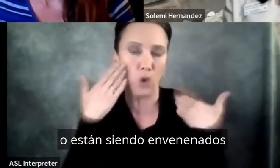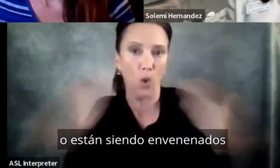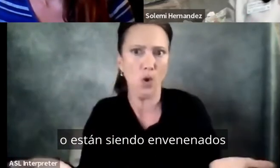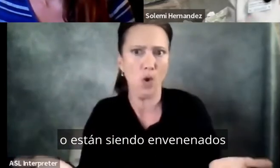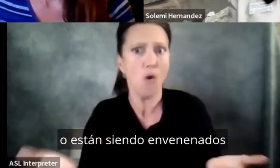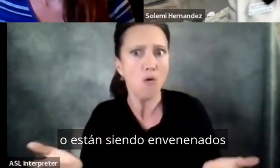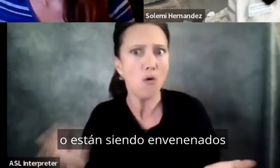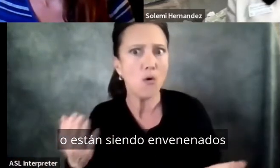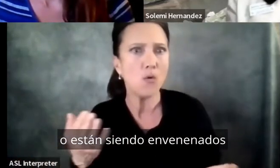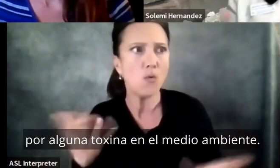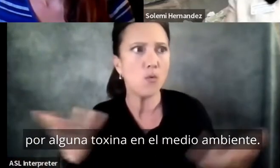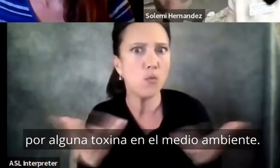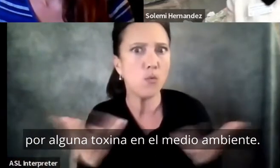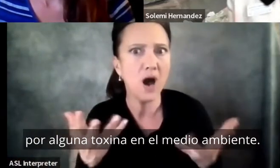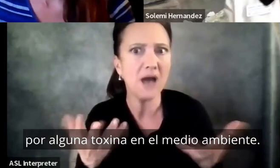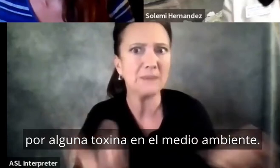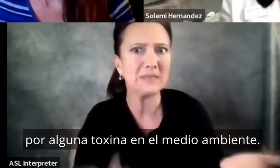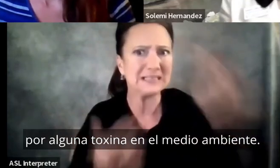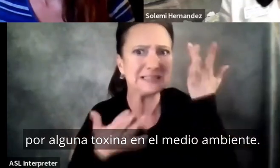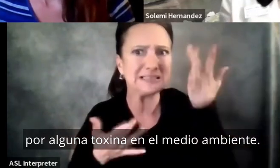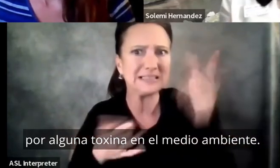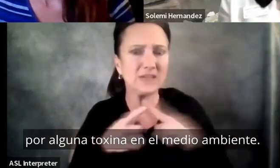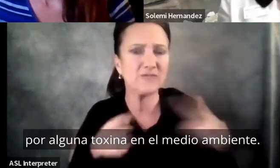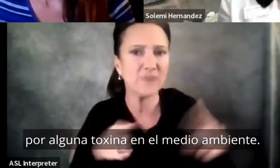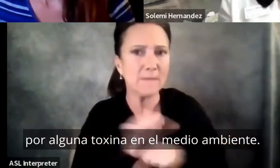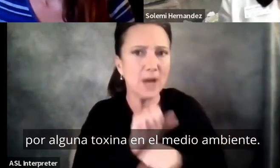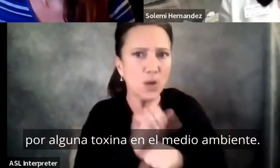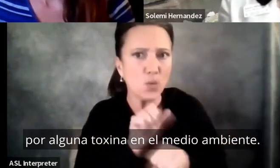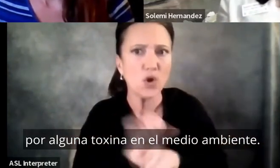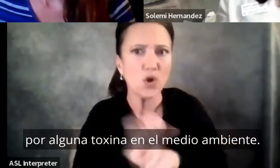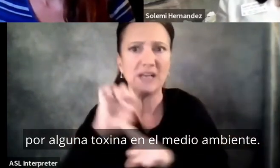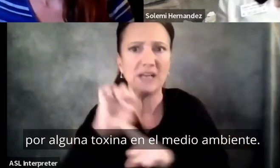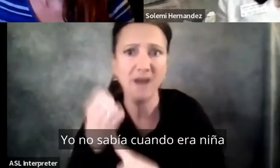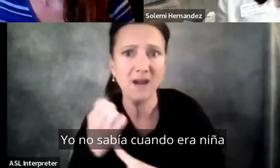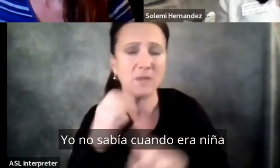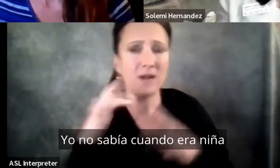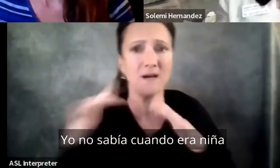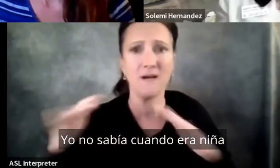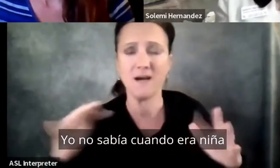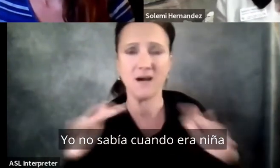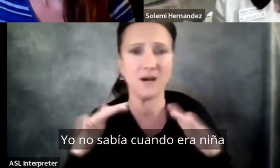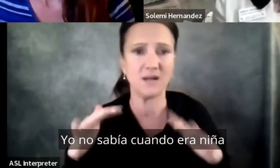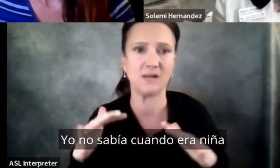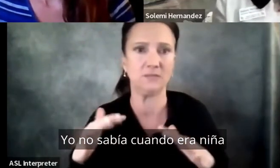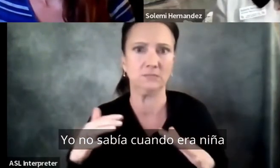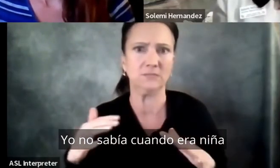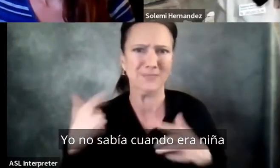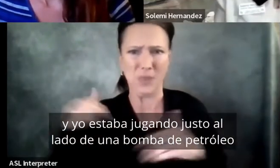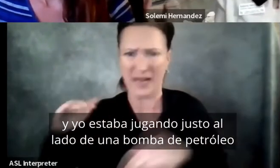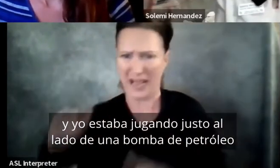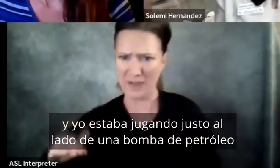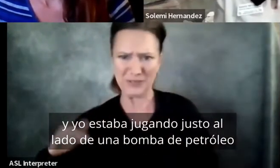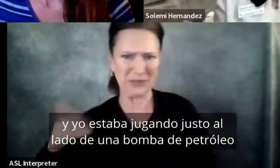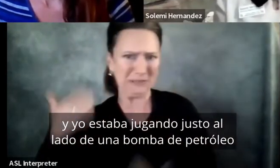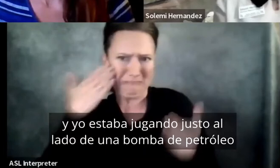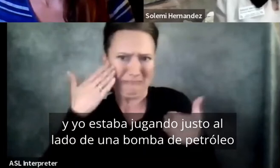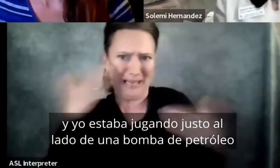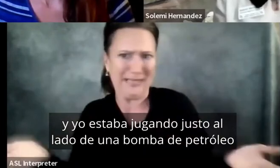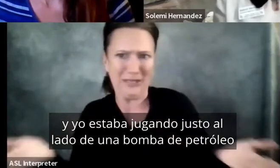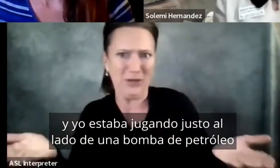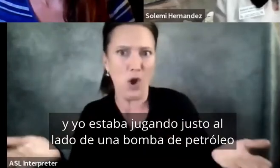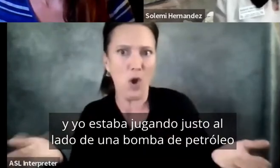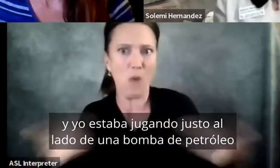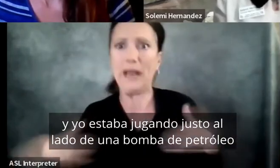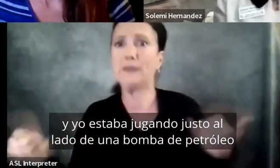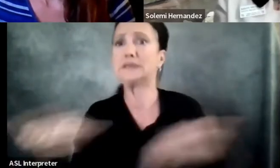know, they're being poisoned by any toxic in the environment. I didn't know when I was a kid, and I was playing right next to